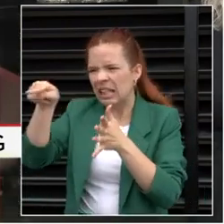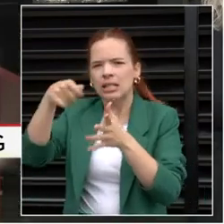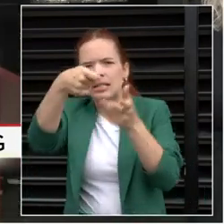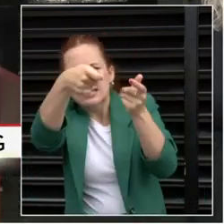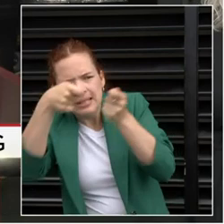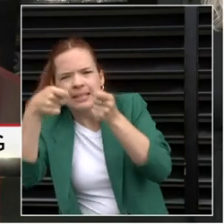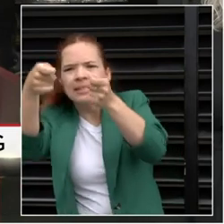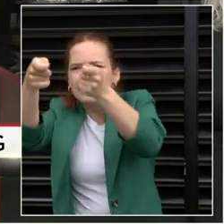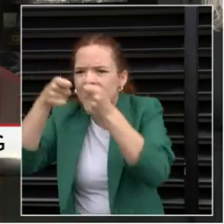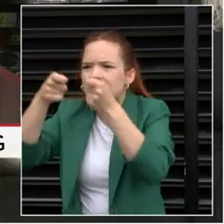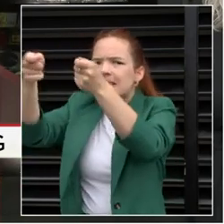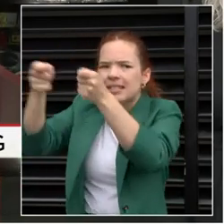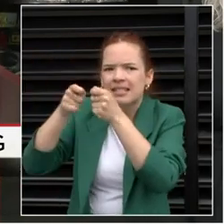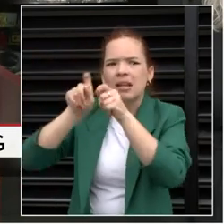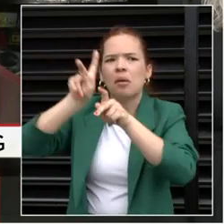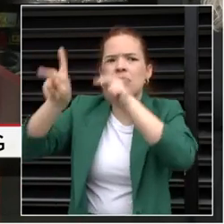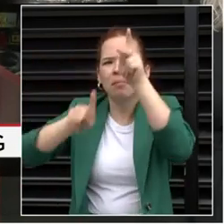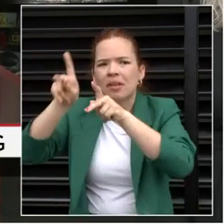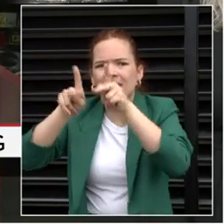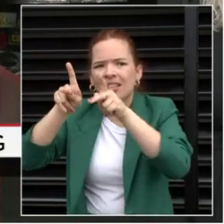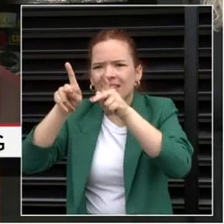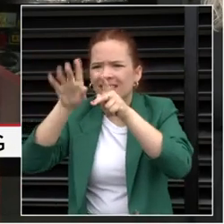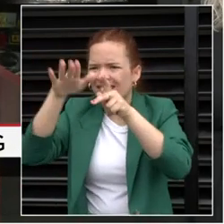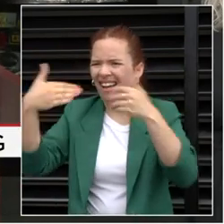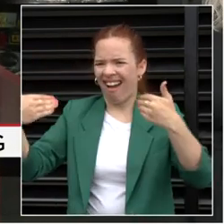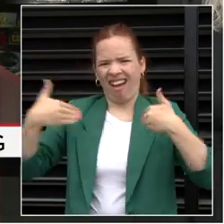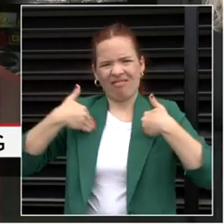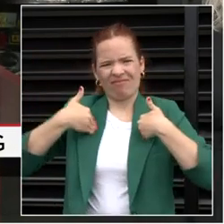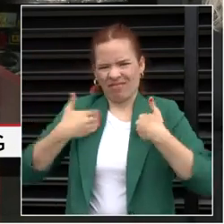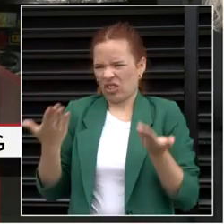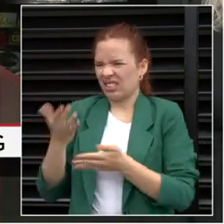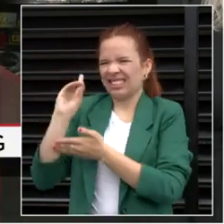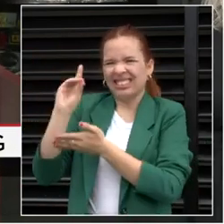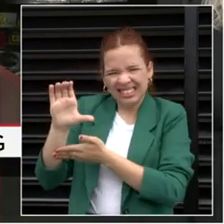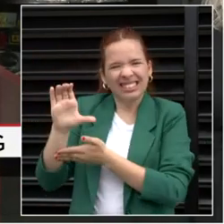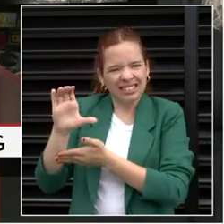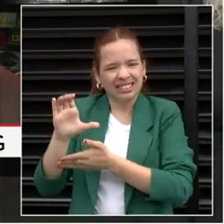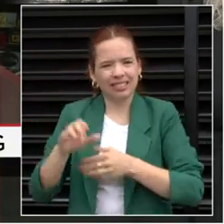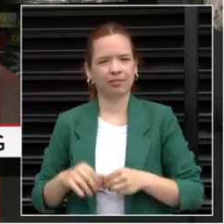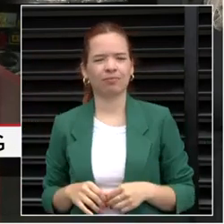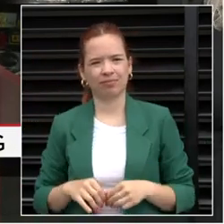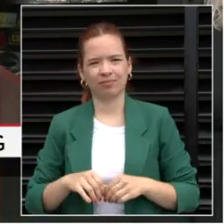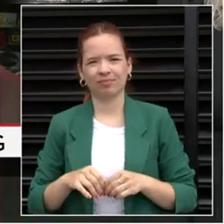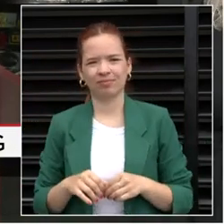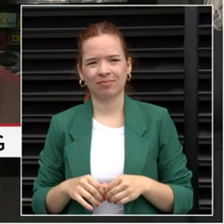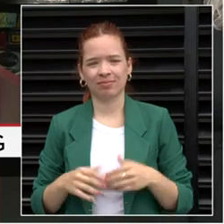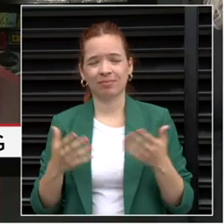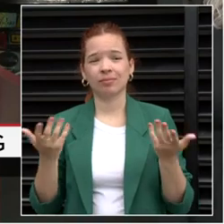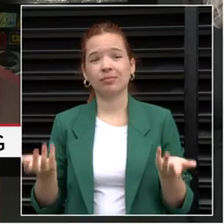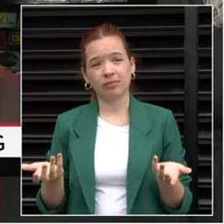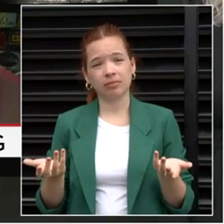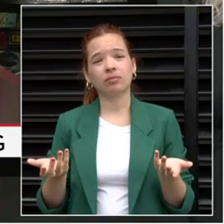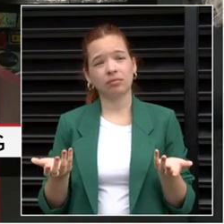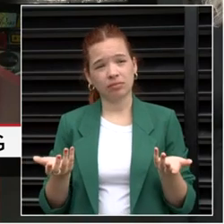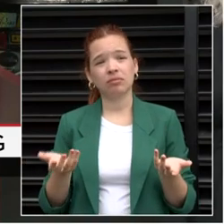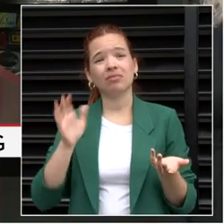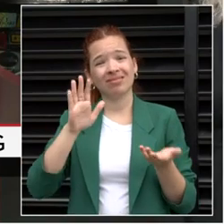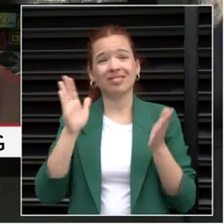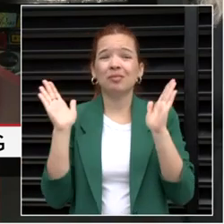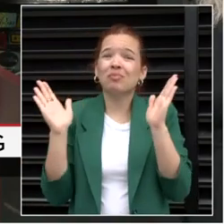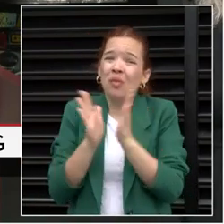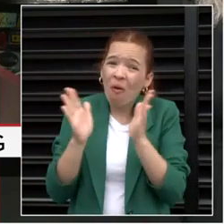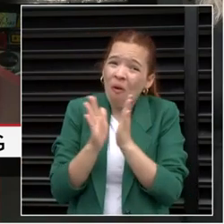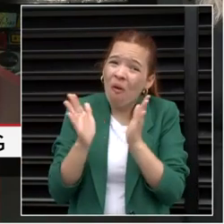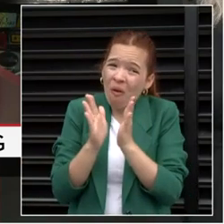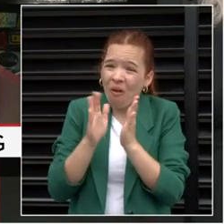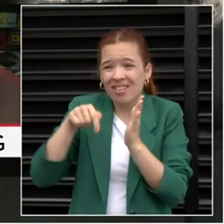a real thing. But like I said about club owners, owning a small club is a losing business.